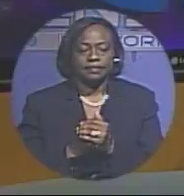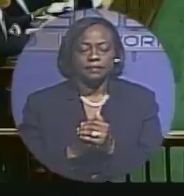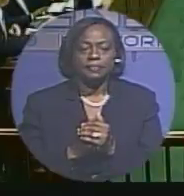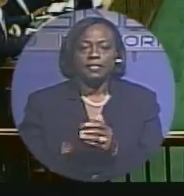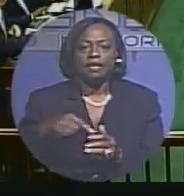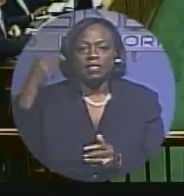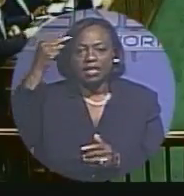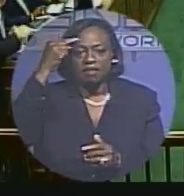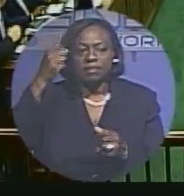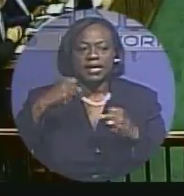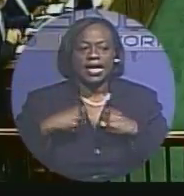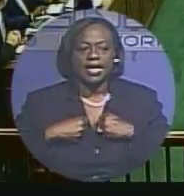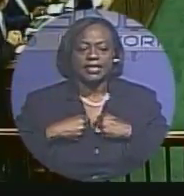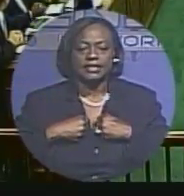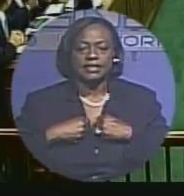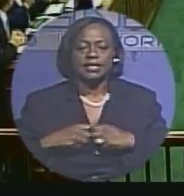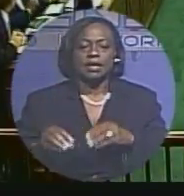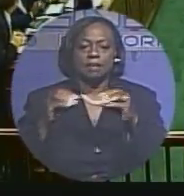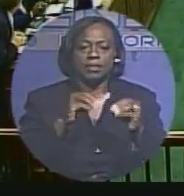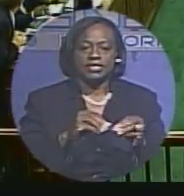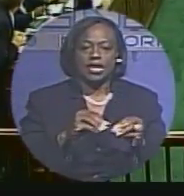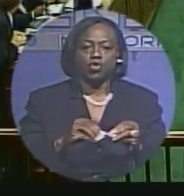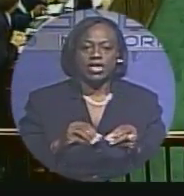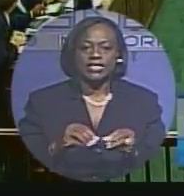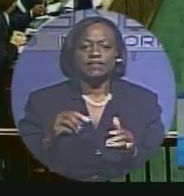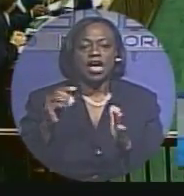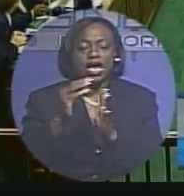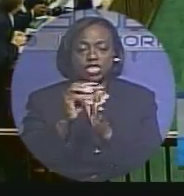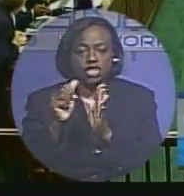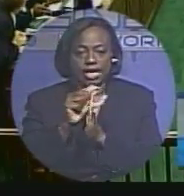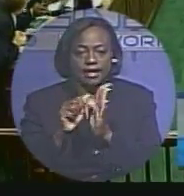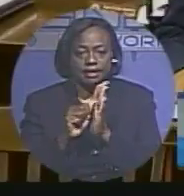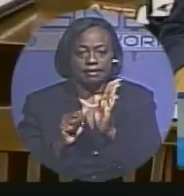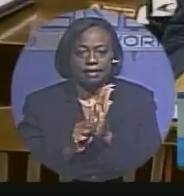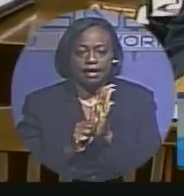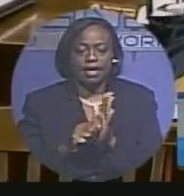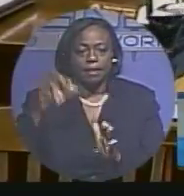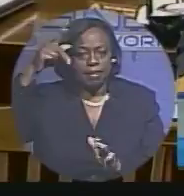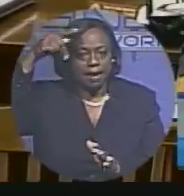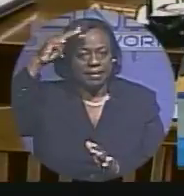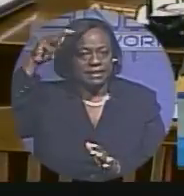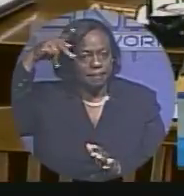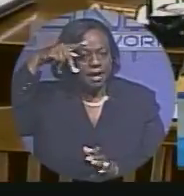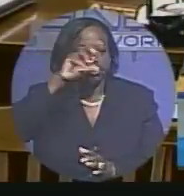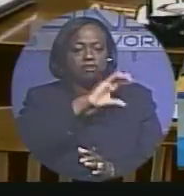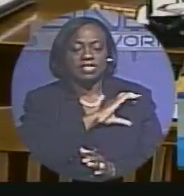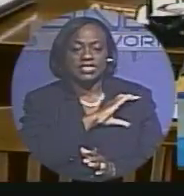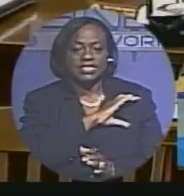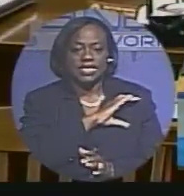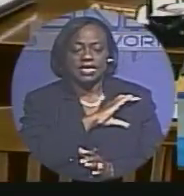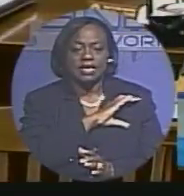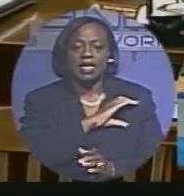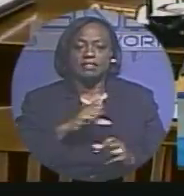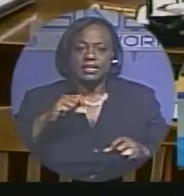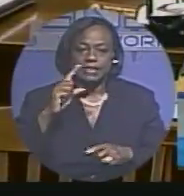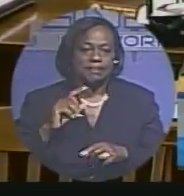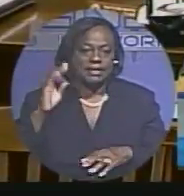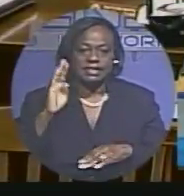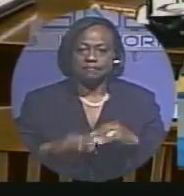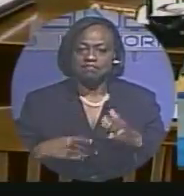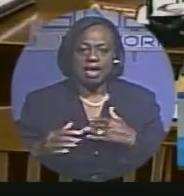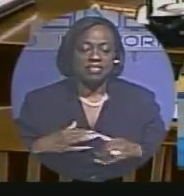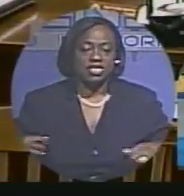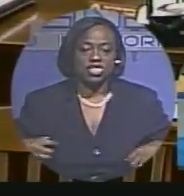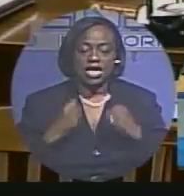The government has put forth a very aggressive agenda, and according to Prime Minister Perry Christie, despite the challenges, the budget